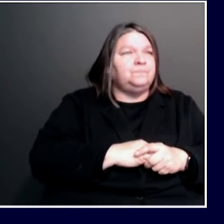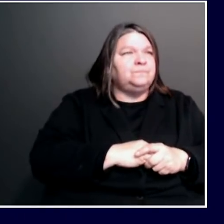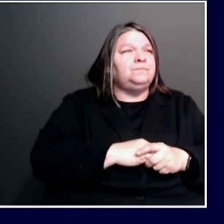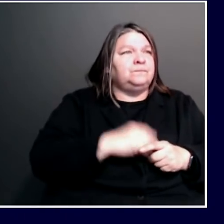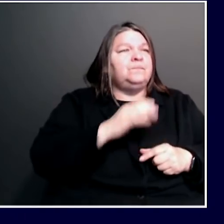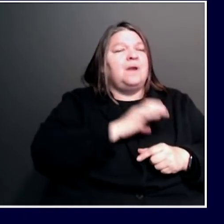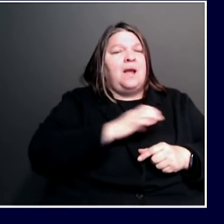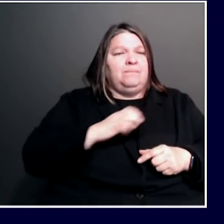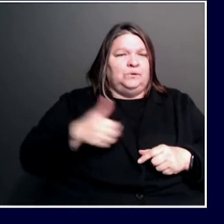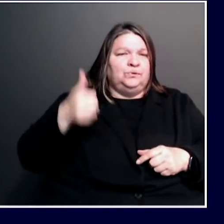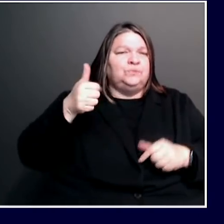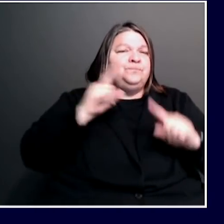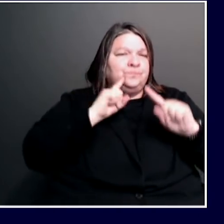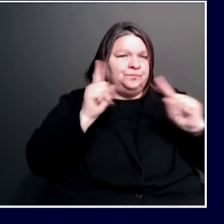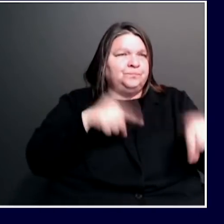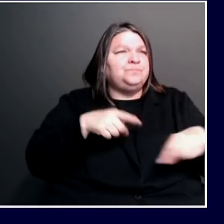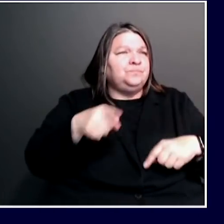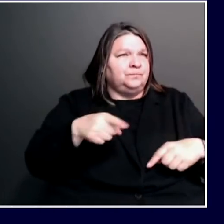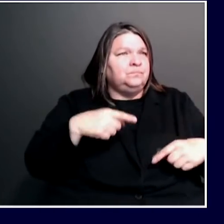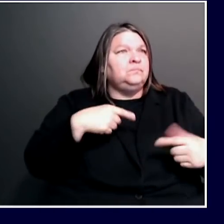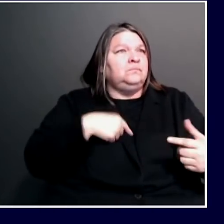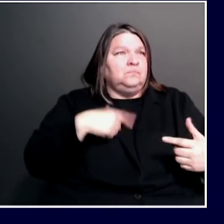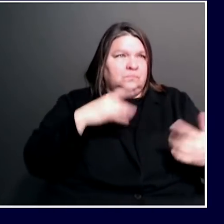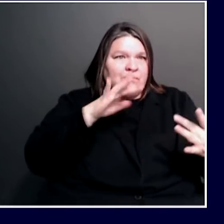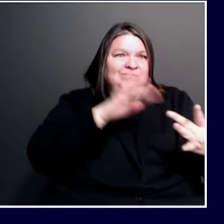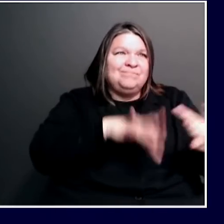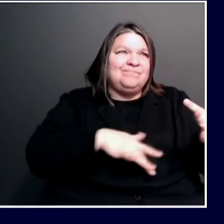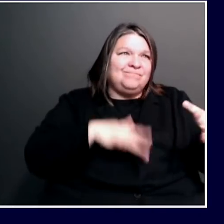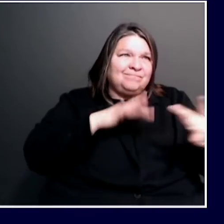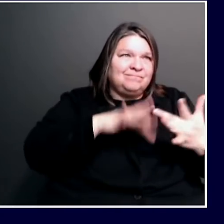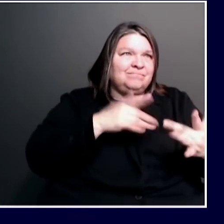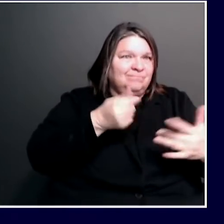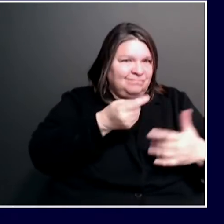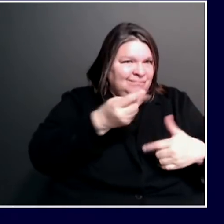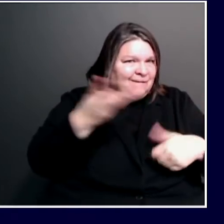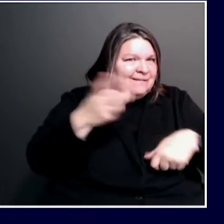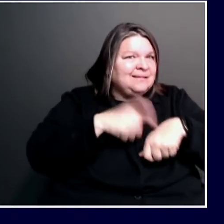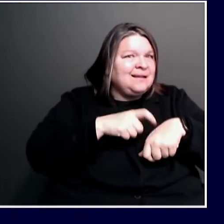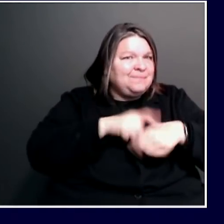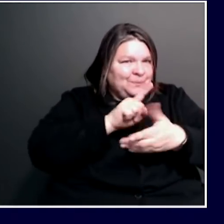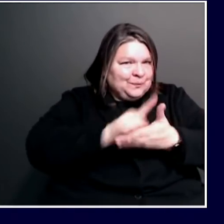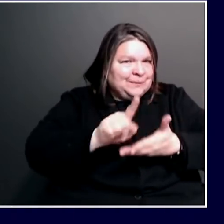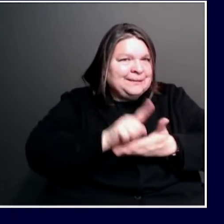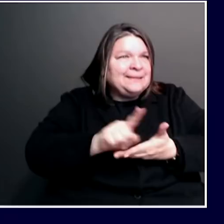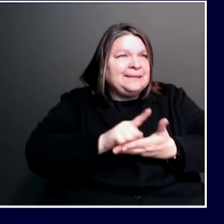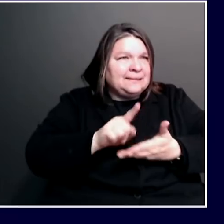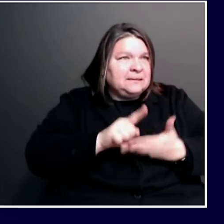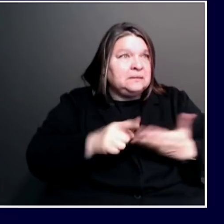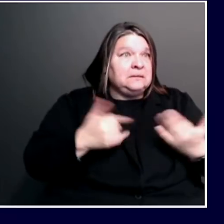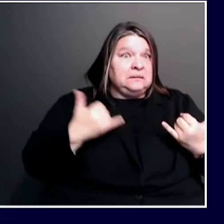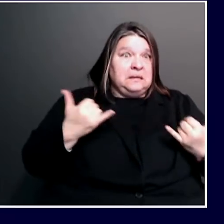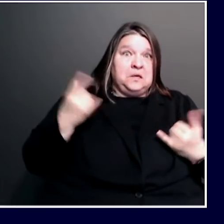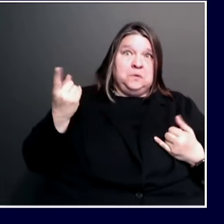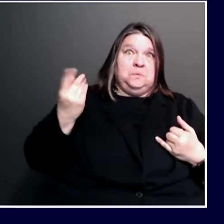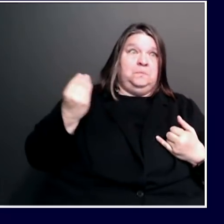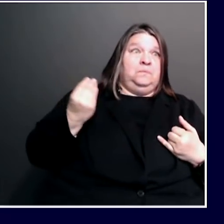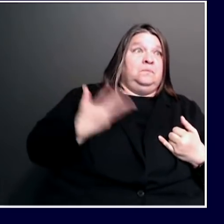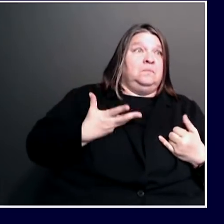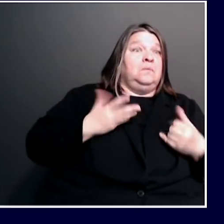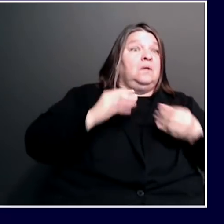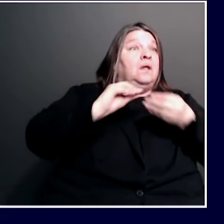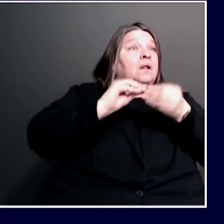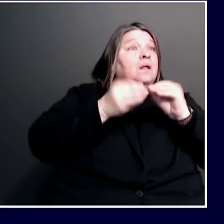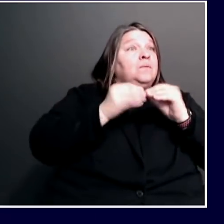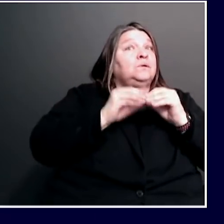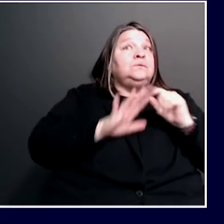our hospitals regularly, multiple times a week. What we heard today is that the trends that we're seeing statewide are